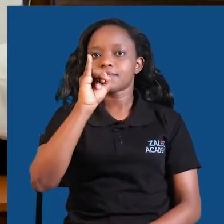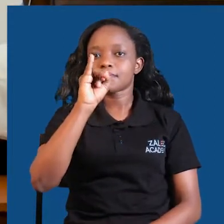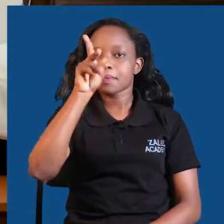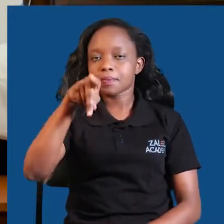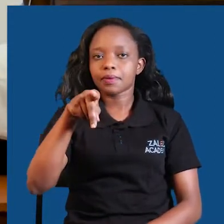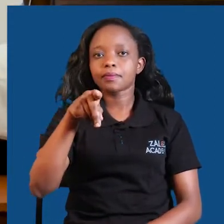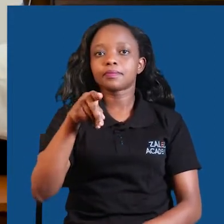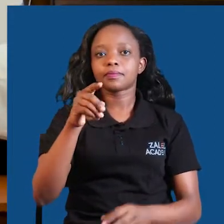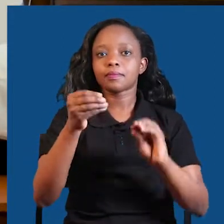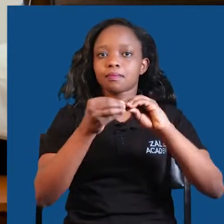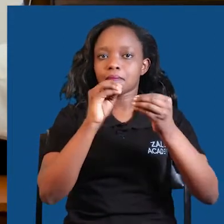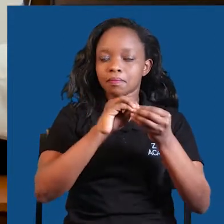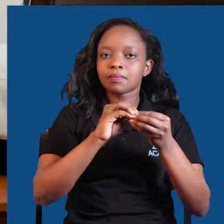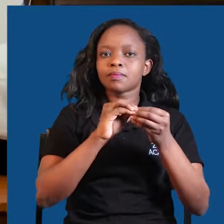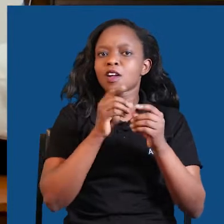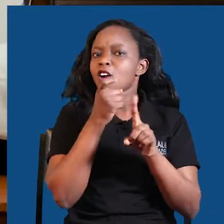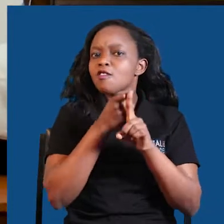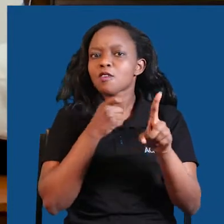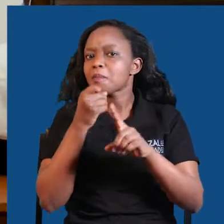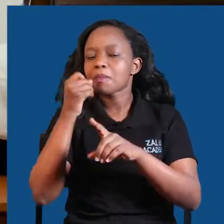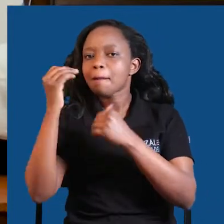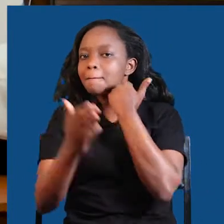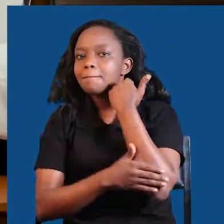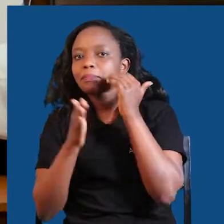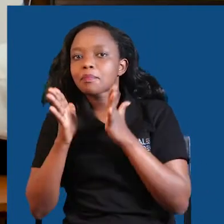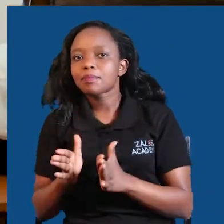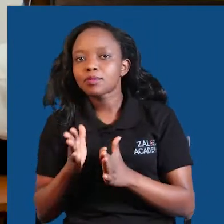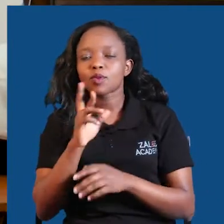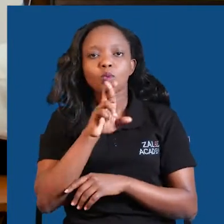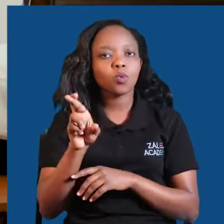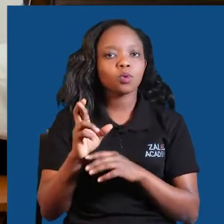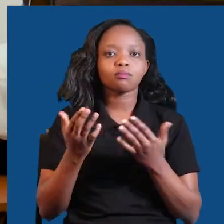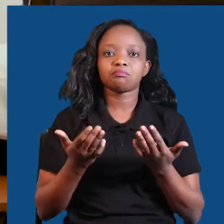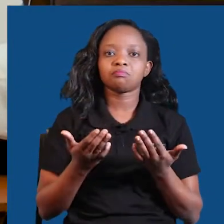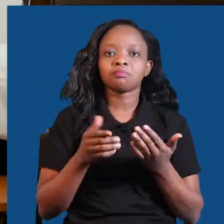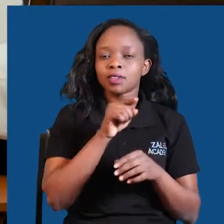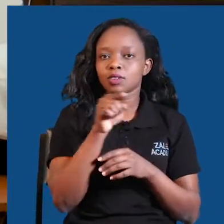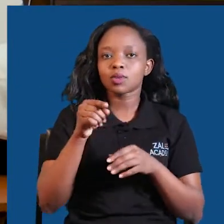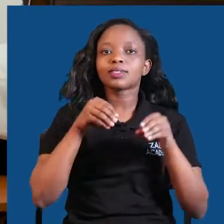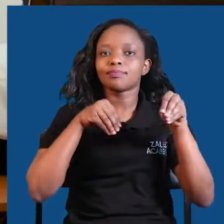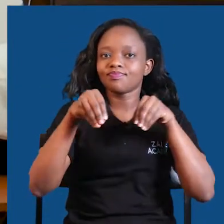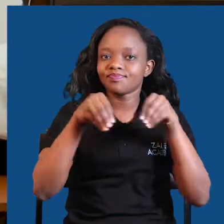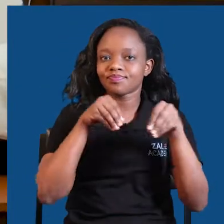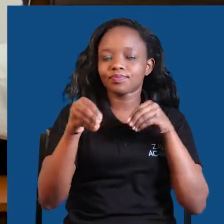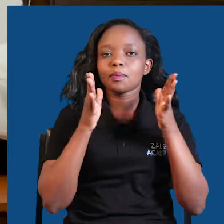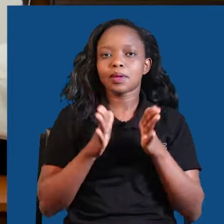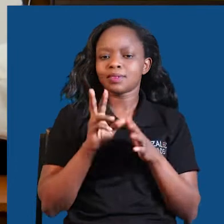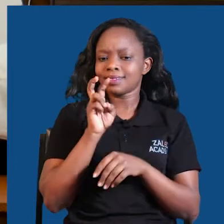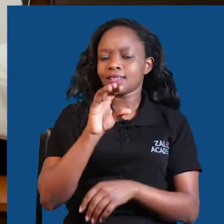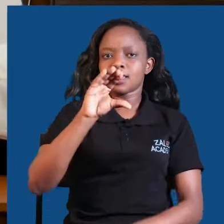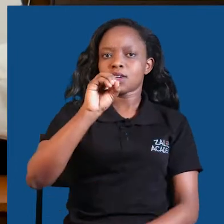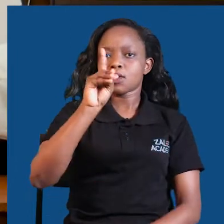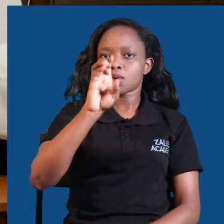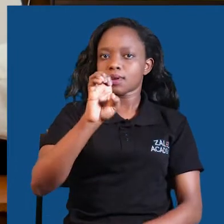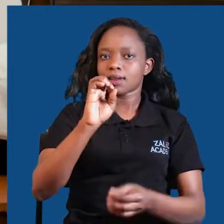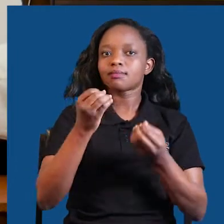This IP address, is it from a malicious party? Okay? Those are analysts. Unaangalia